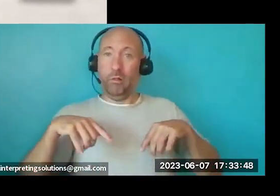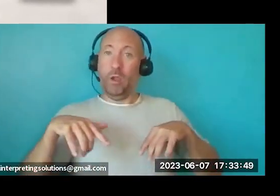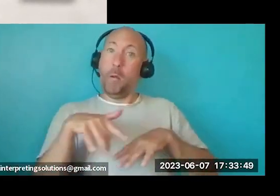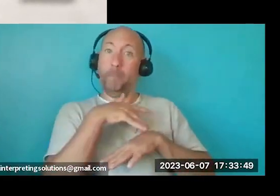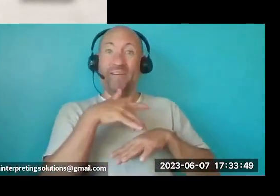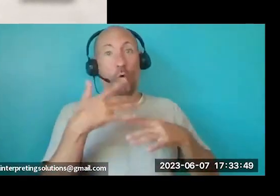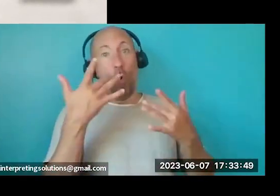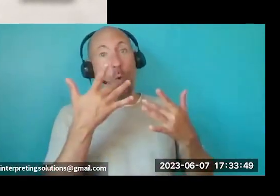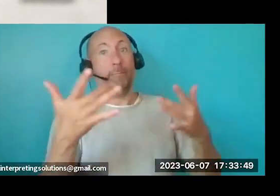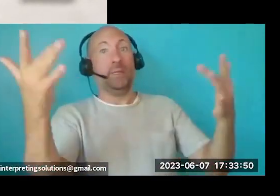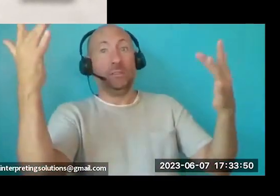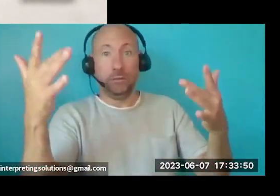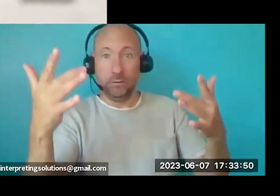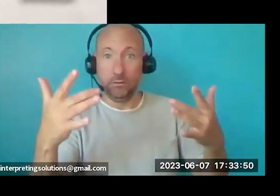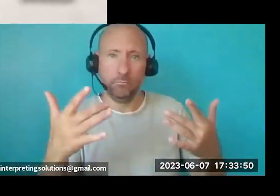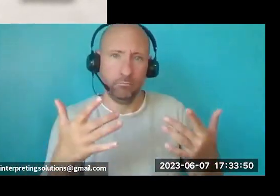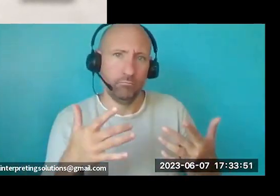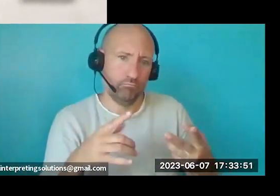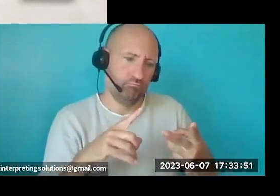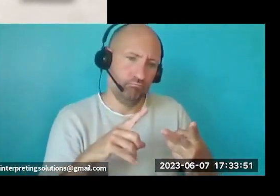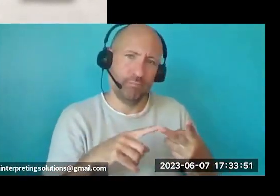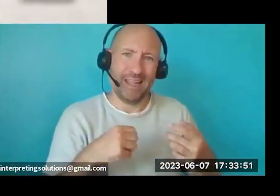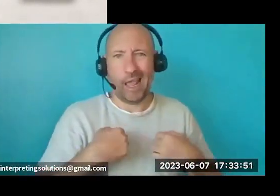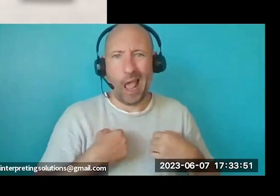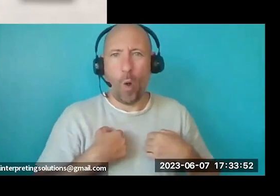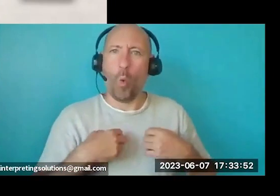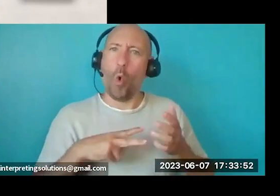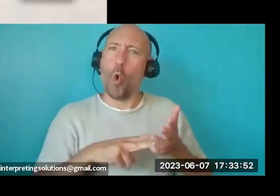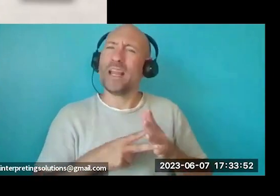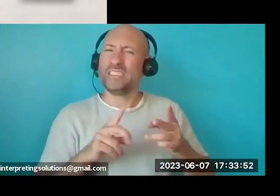as an organization. So for me,